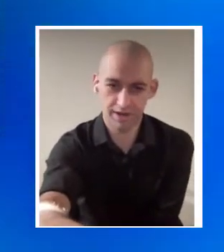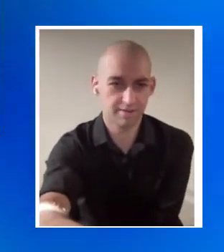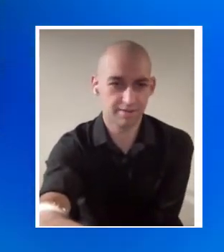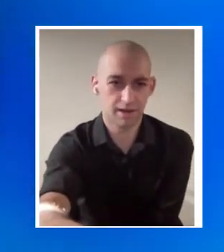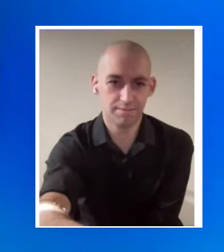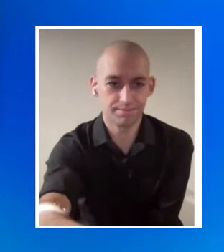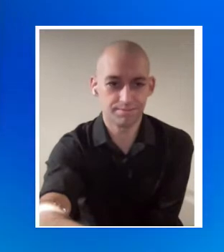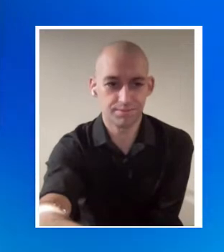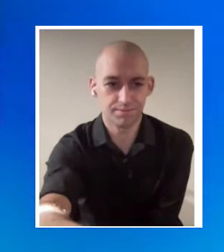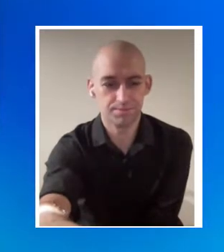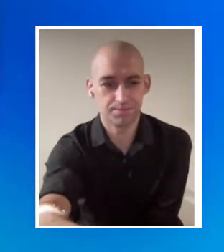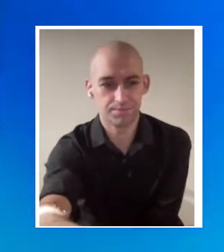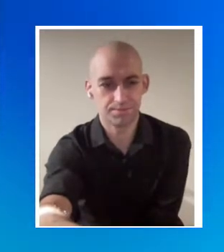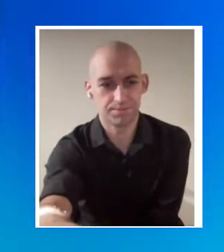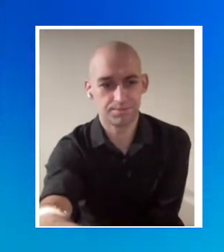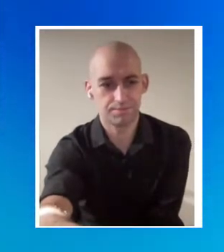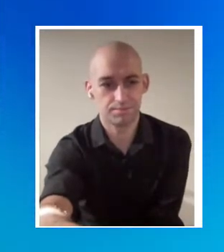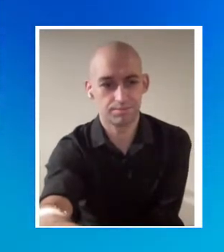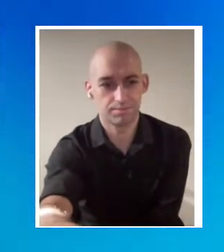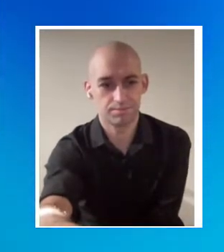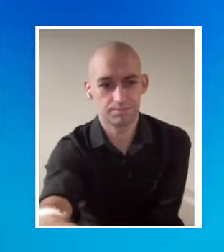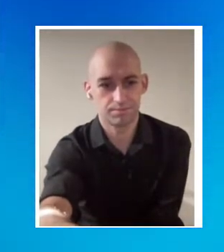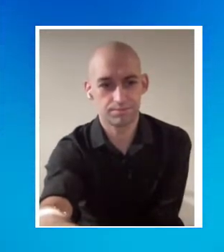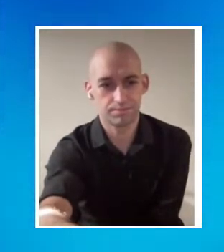to them at any time. Yeah.